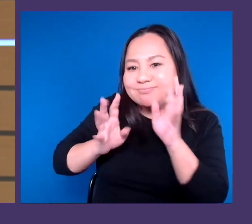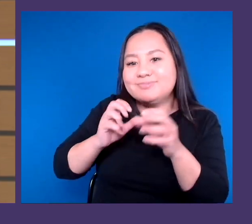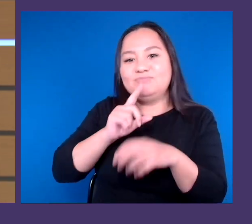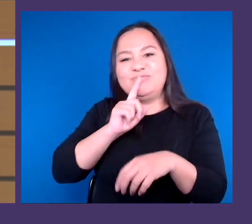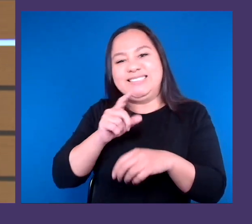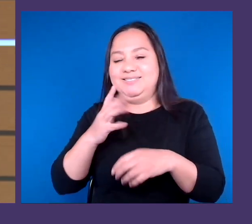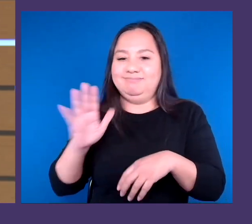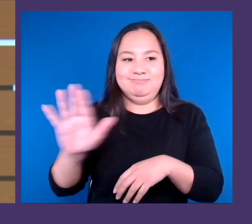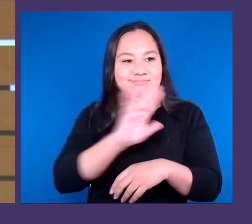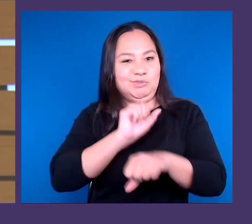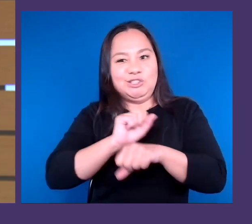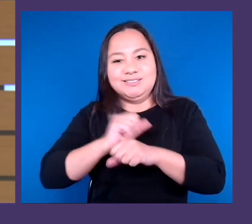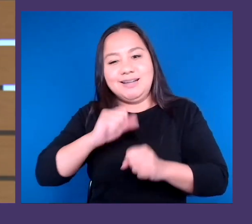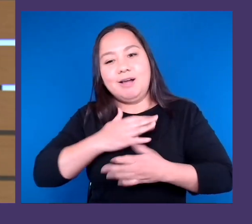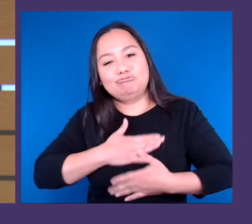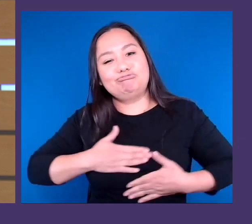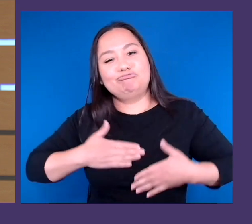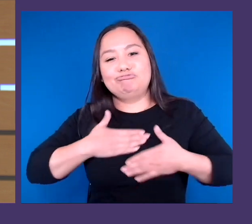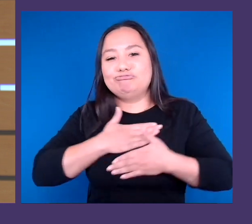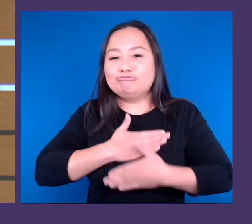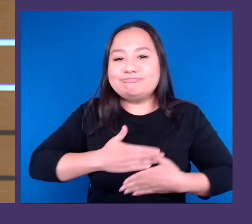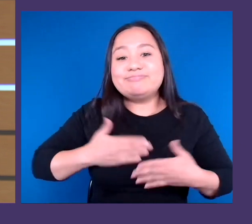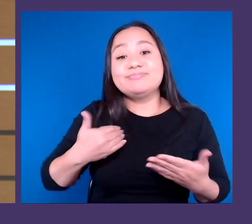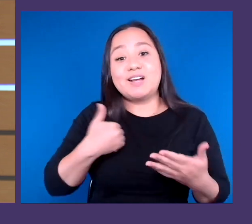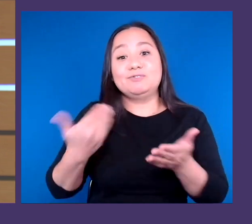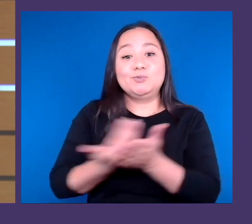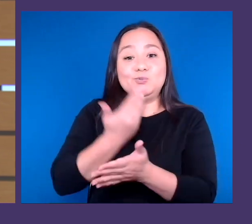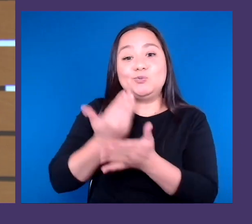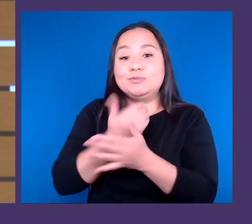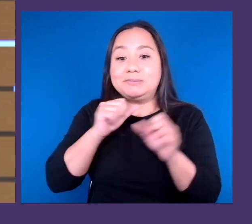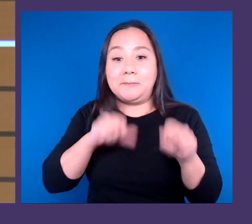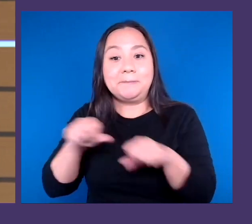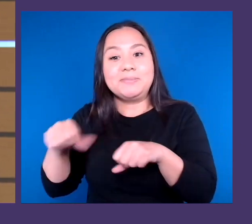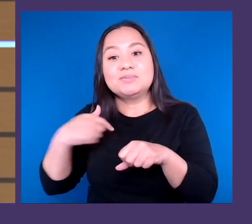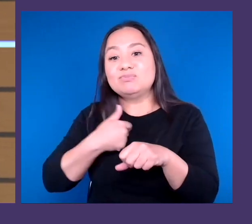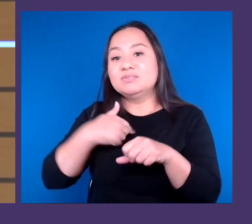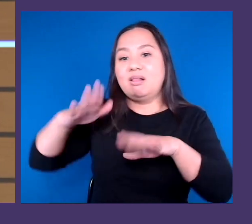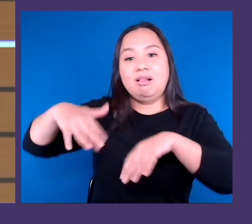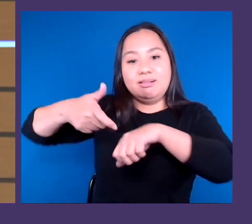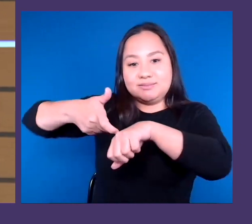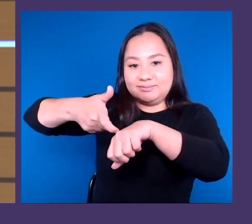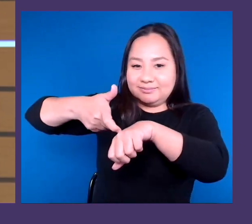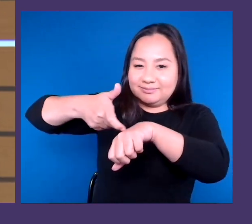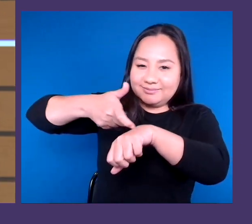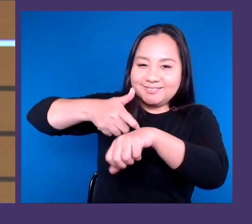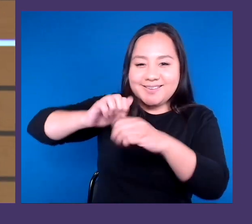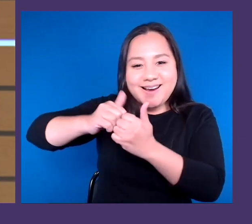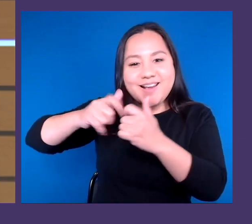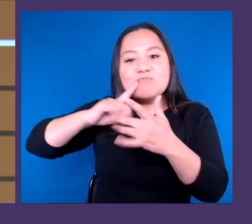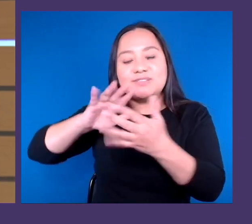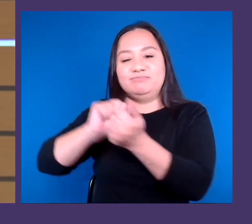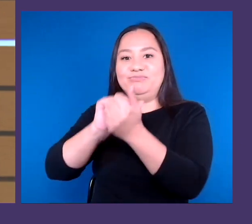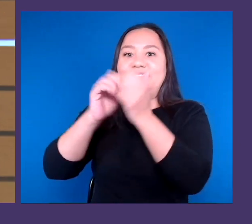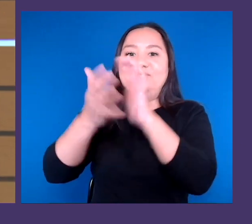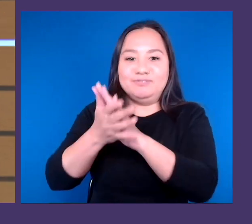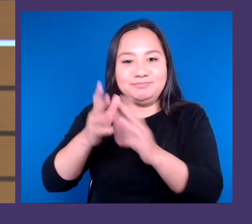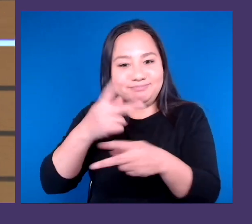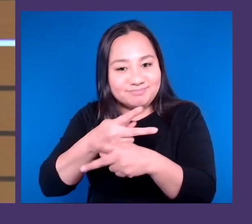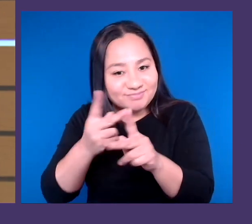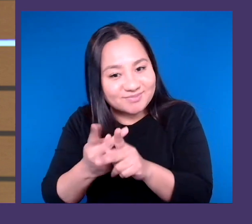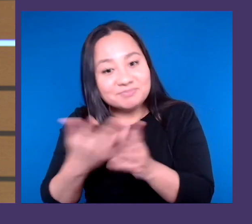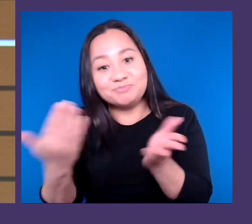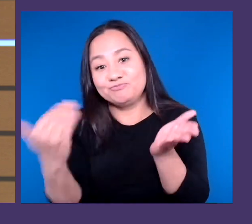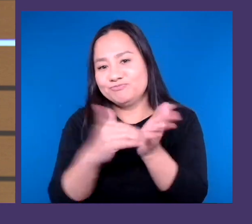new capabilities that we haven't even scratched the surface on how they can transform the products. So again, thank you so much for joining us at the